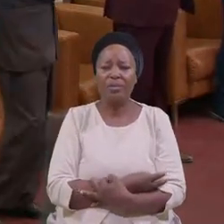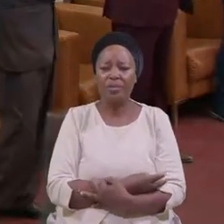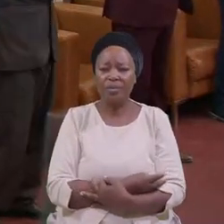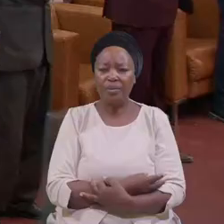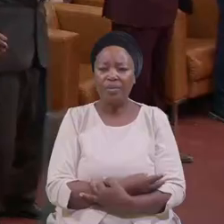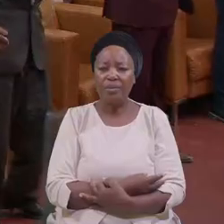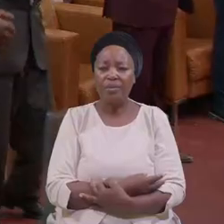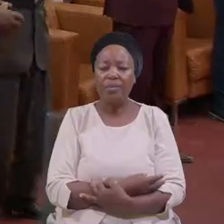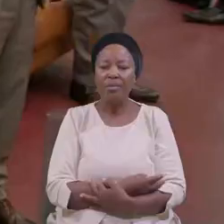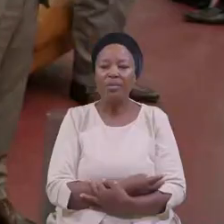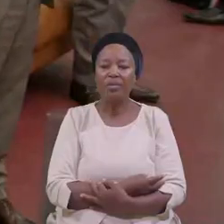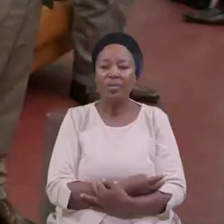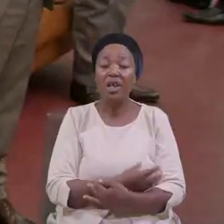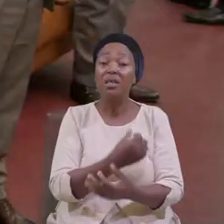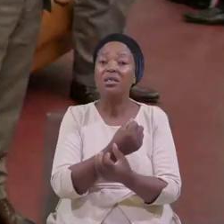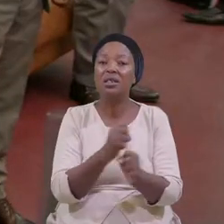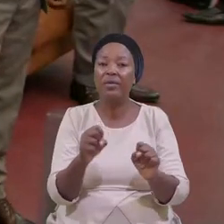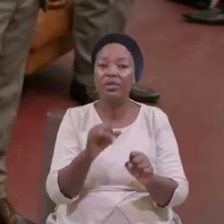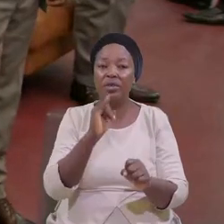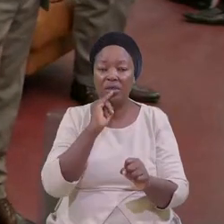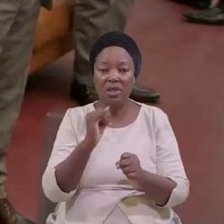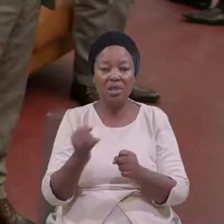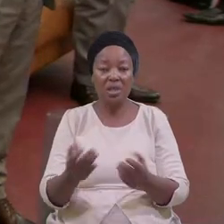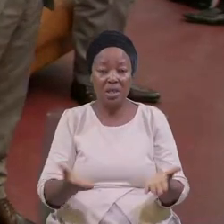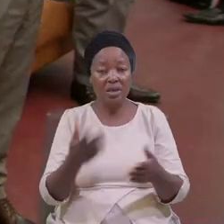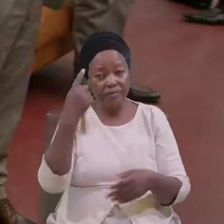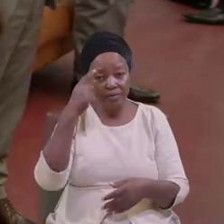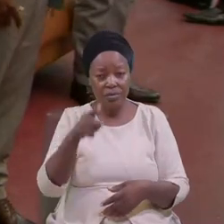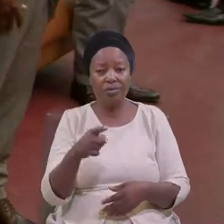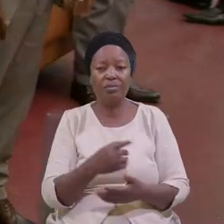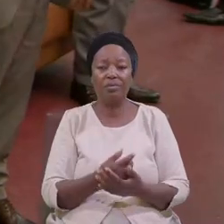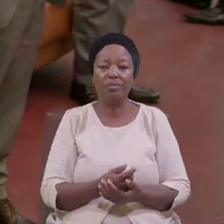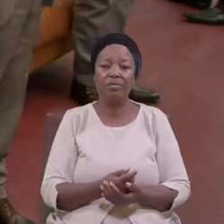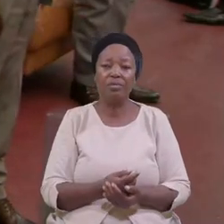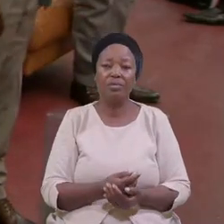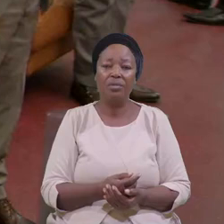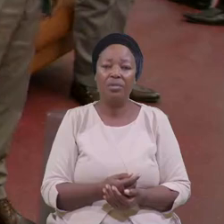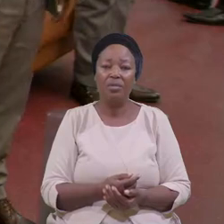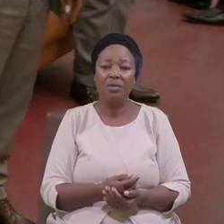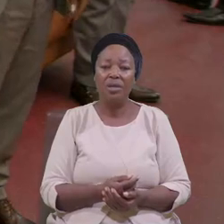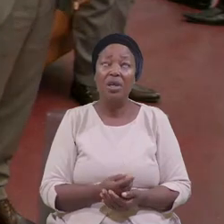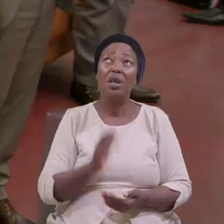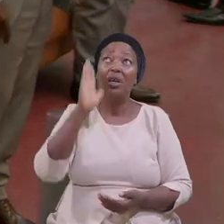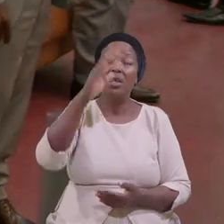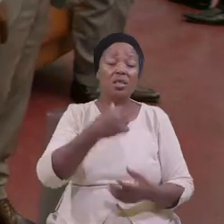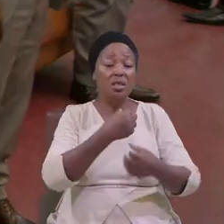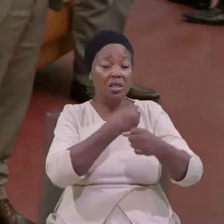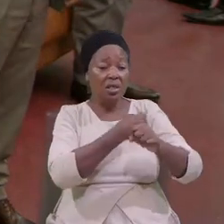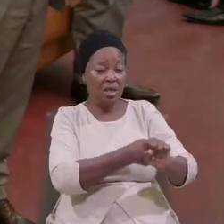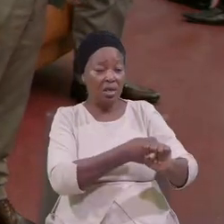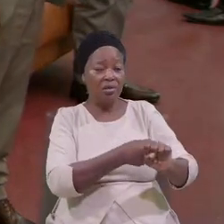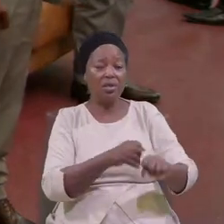Salvation is available for you. is security